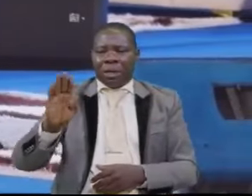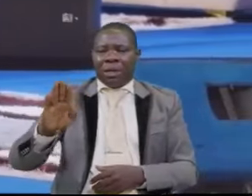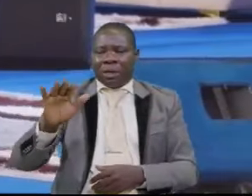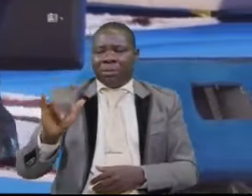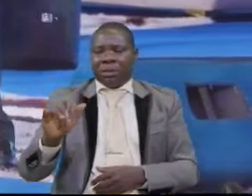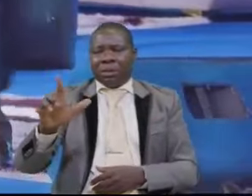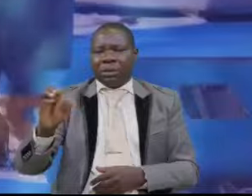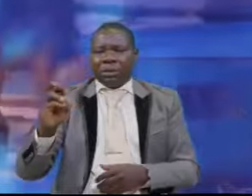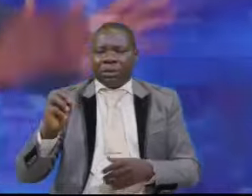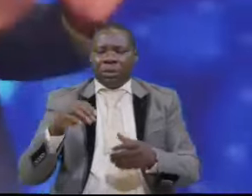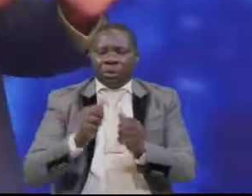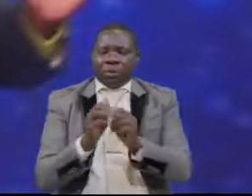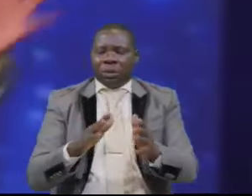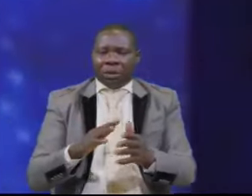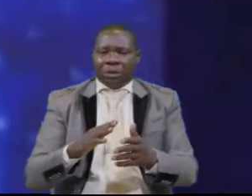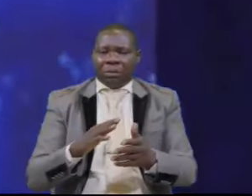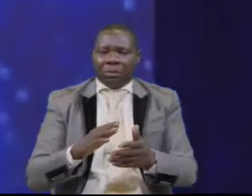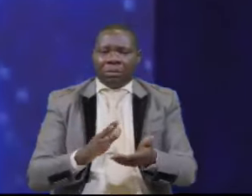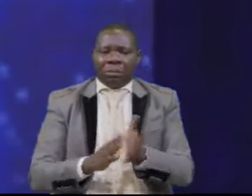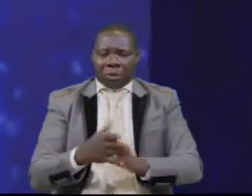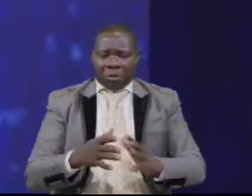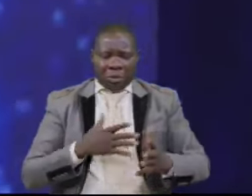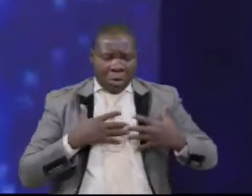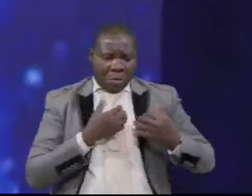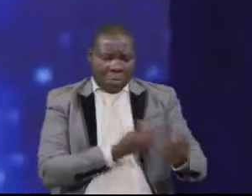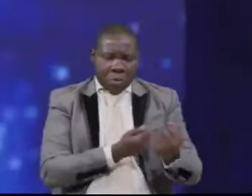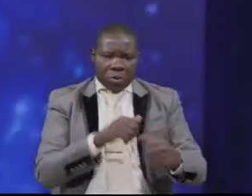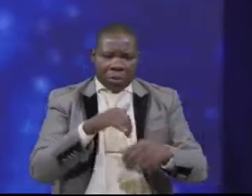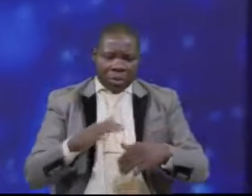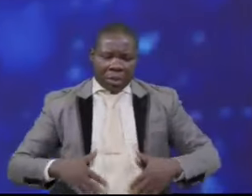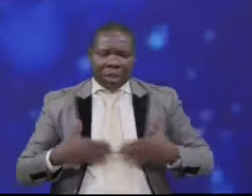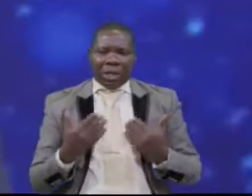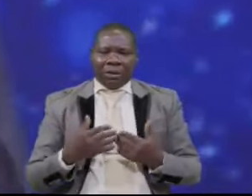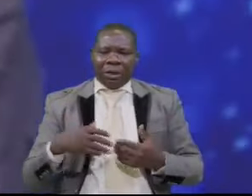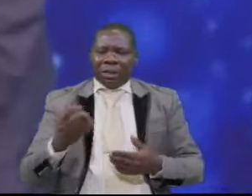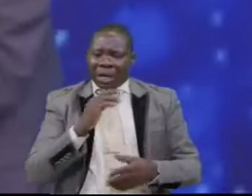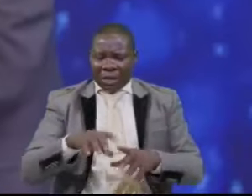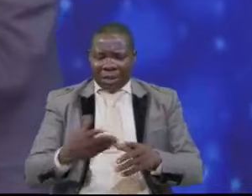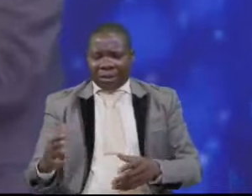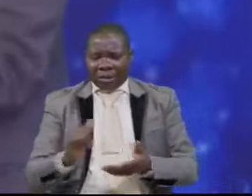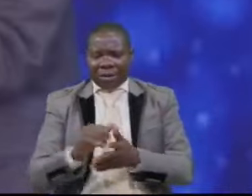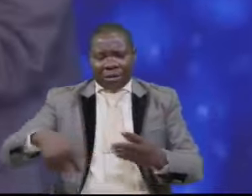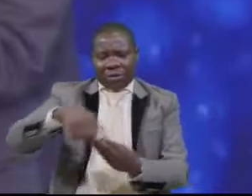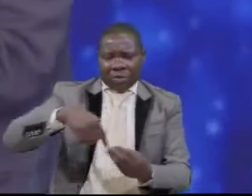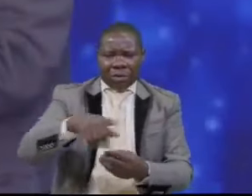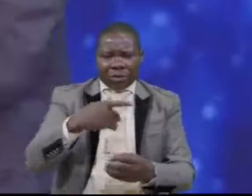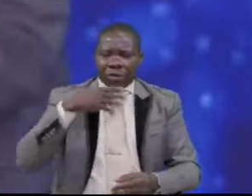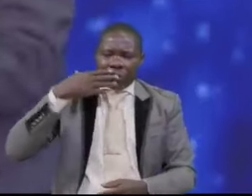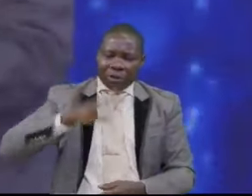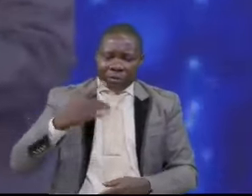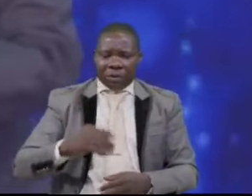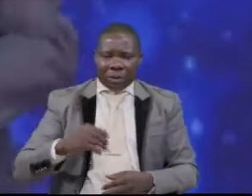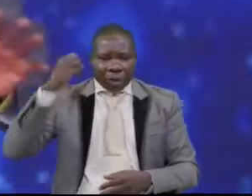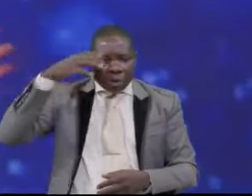at university, the things that surround you, the idolatry, the witchcraft, the evil, the soothsaying, the